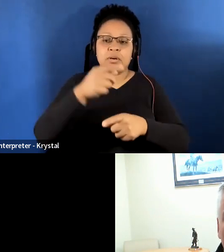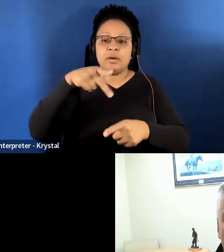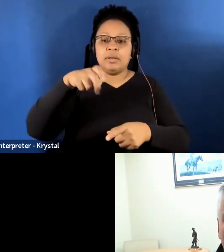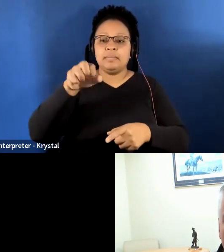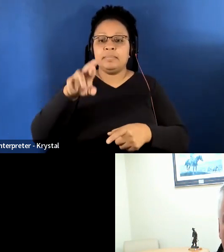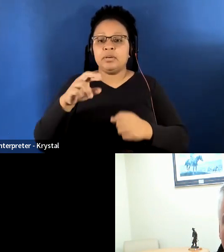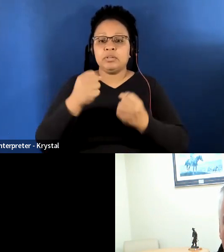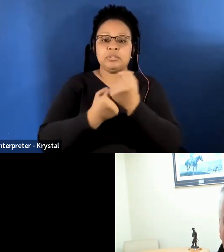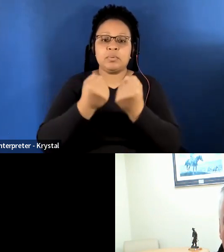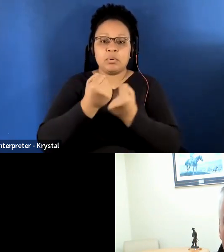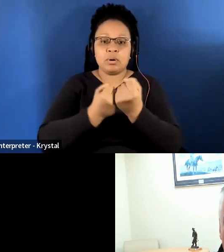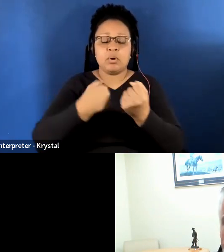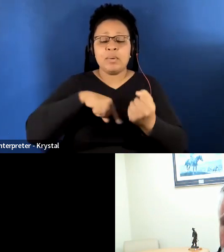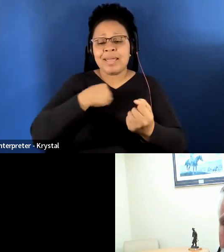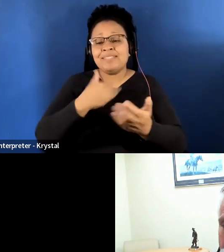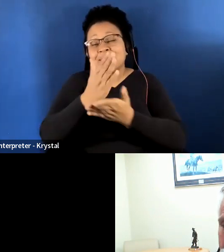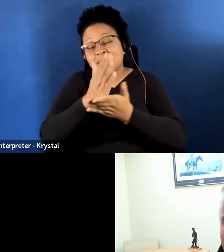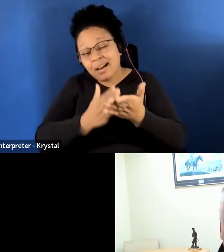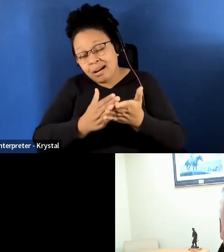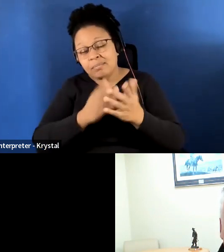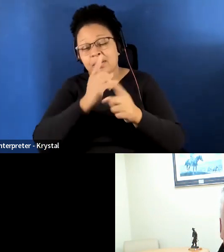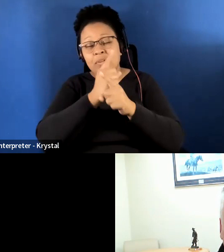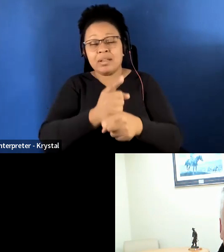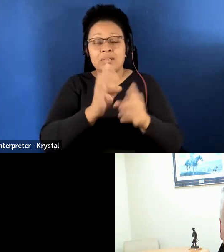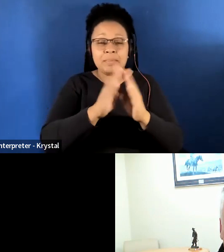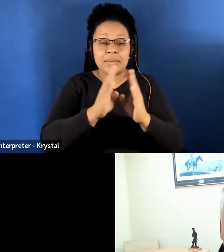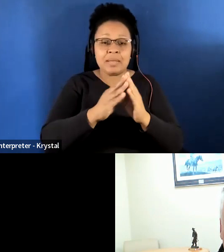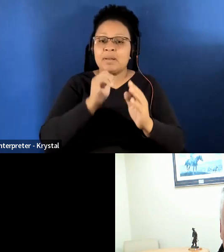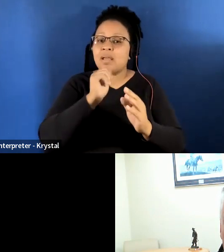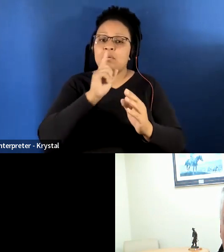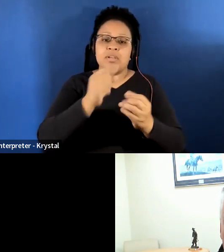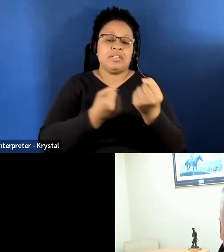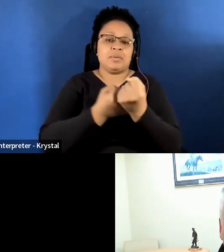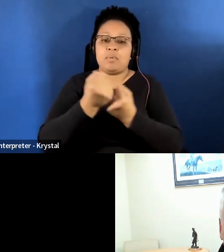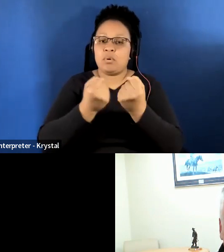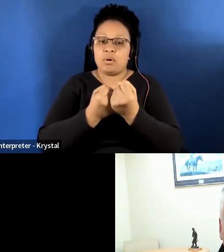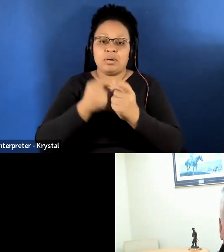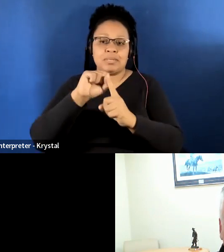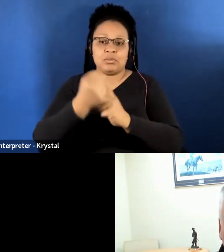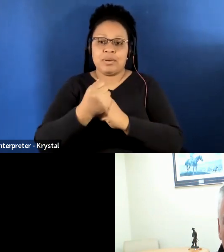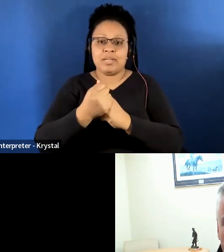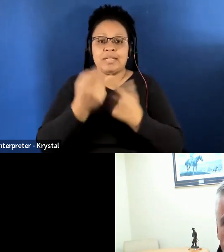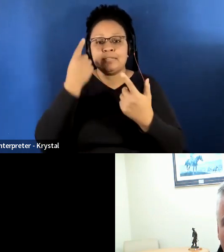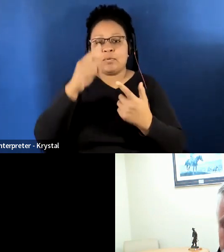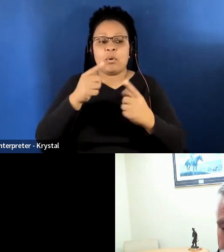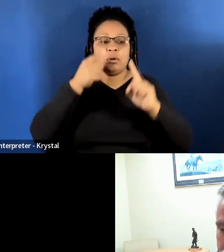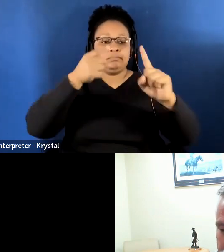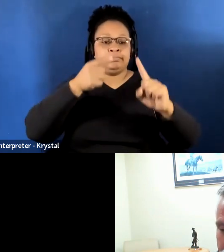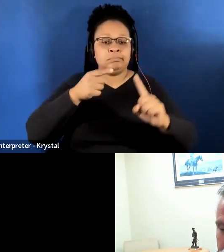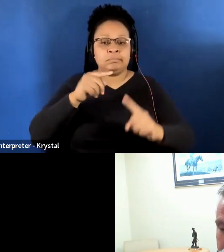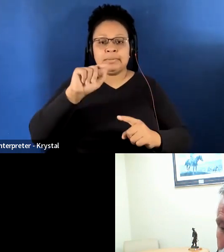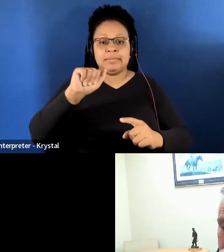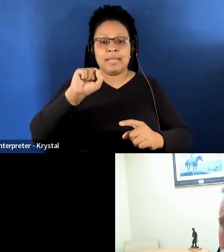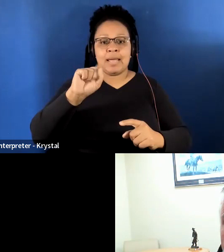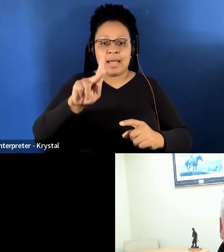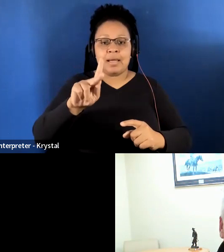some, and we do meet regularly, but it's not usually in a support situation. It's usually in a task-oriented fashion that we get